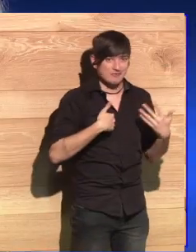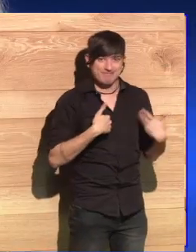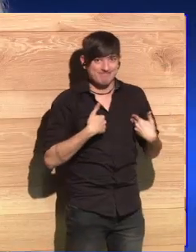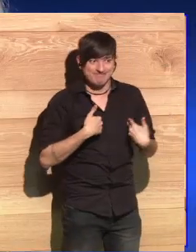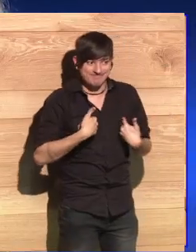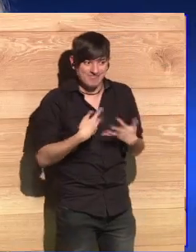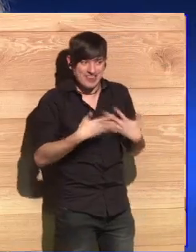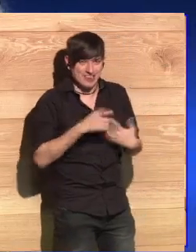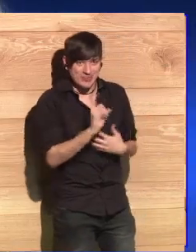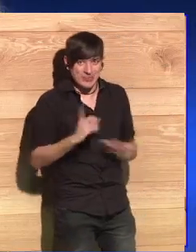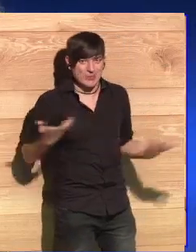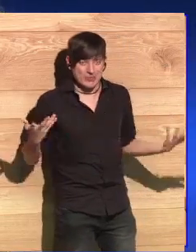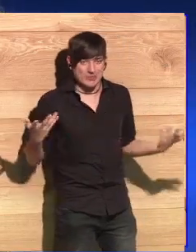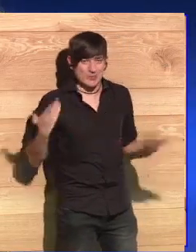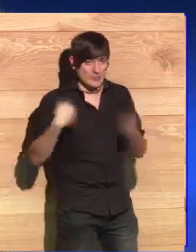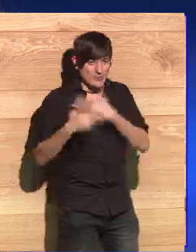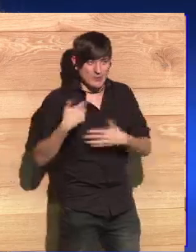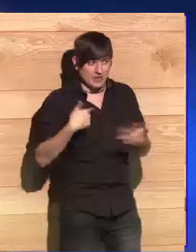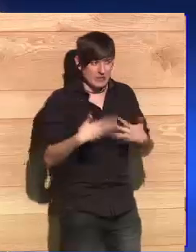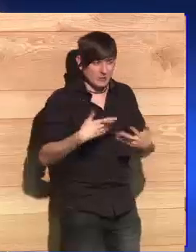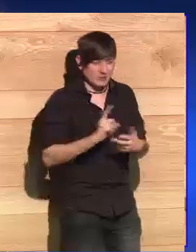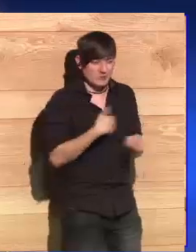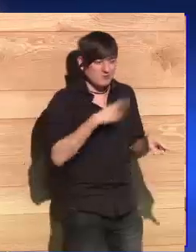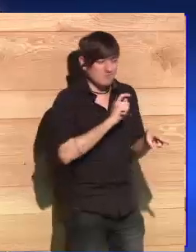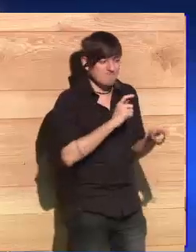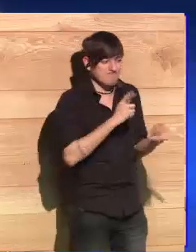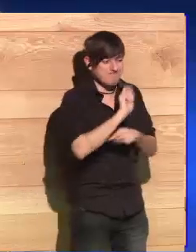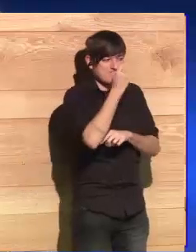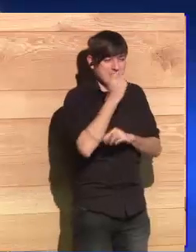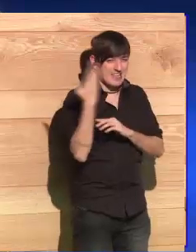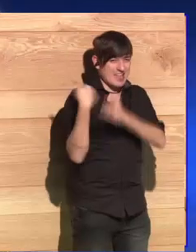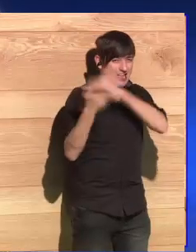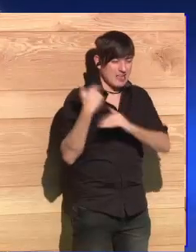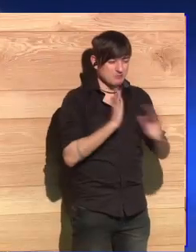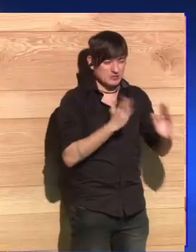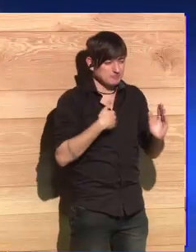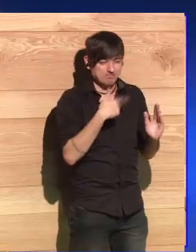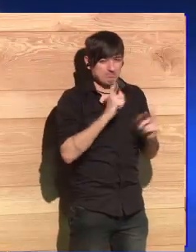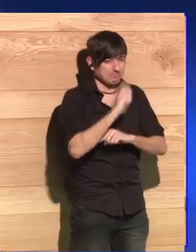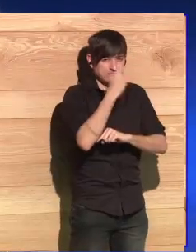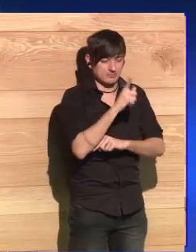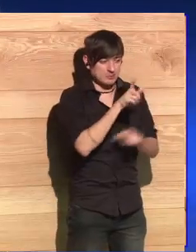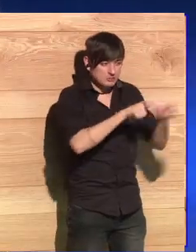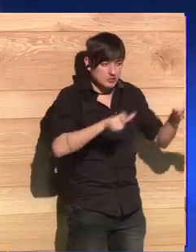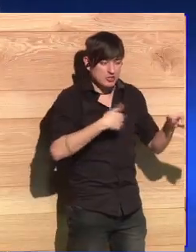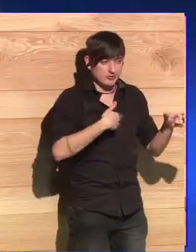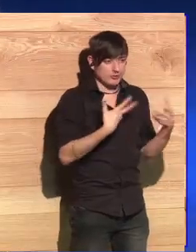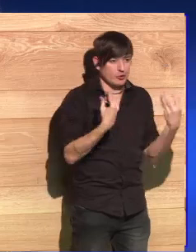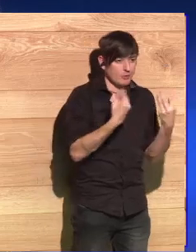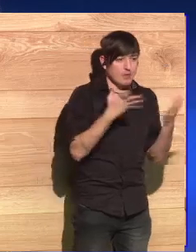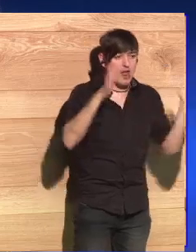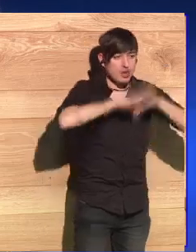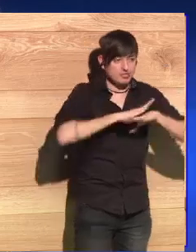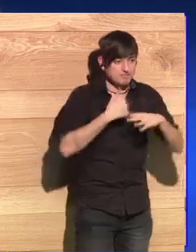What I failed to realize back then was that these people I was drinking with at night had already done their writing for the day and